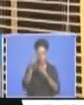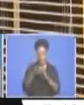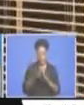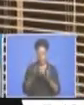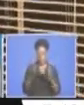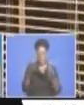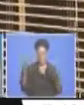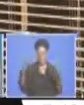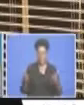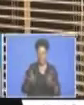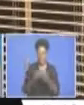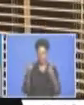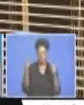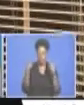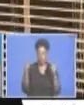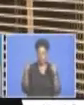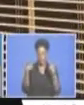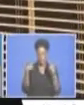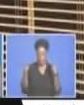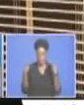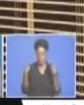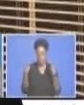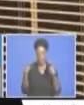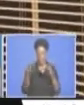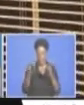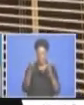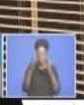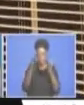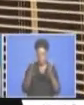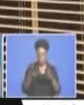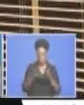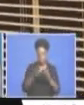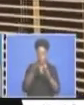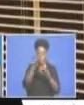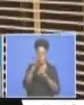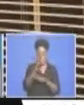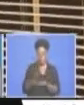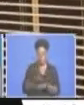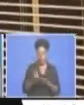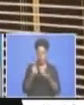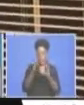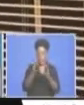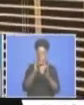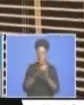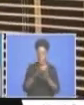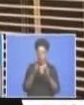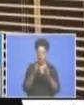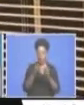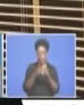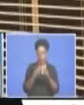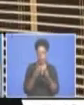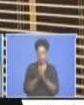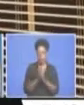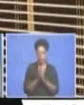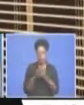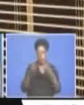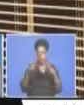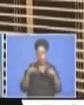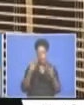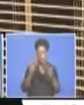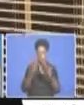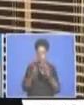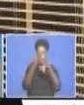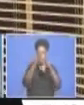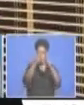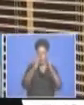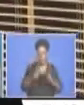challenges with the referees and players, so we need to sort that out first. In order to have a good house, you got to